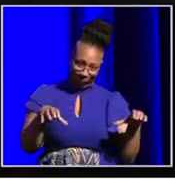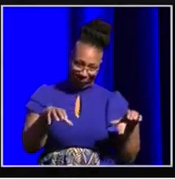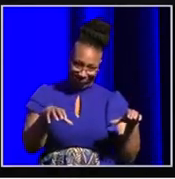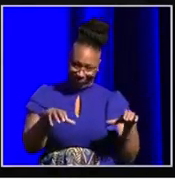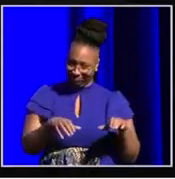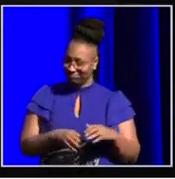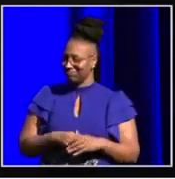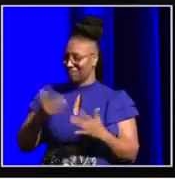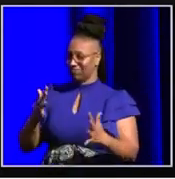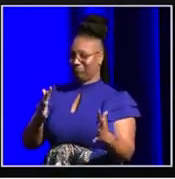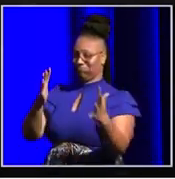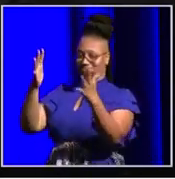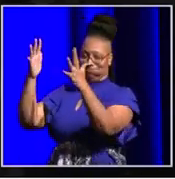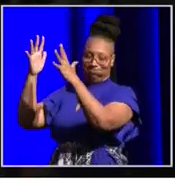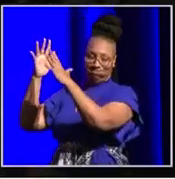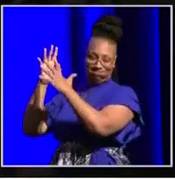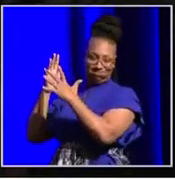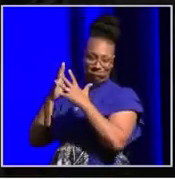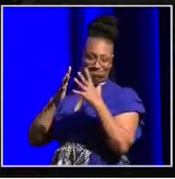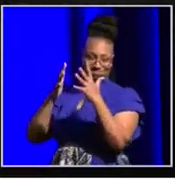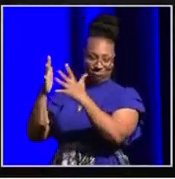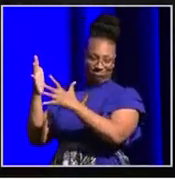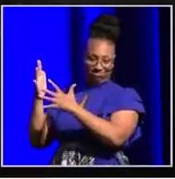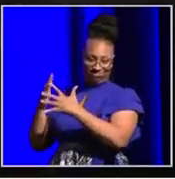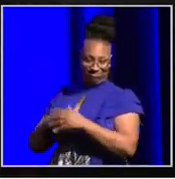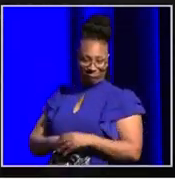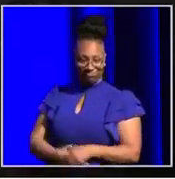you, Joe. Thank you.